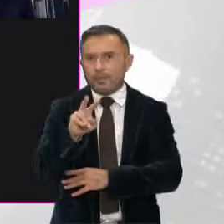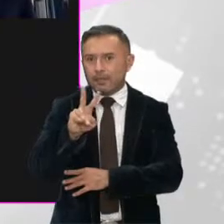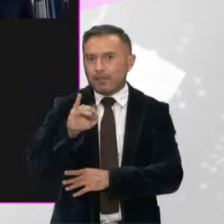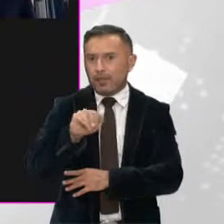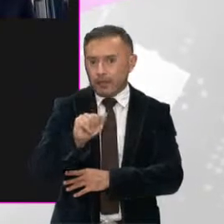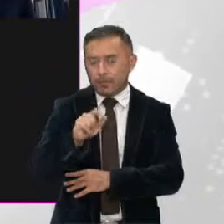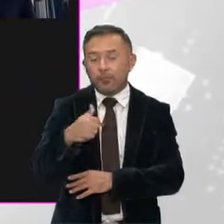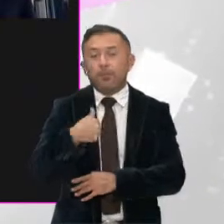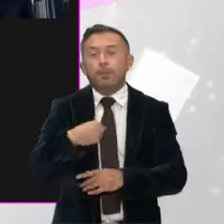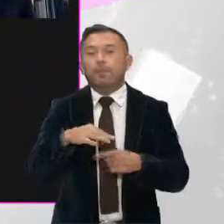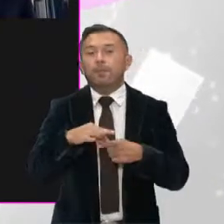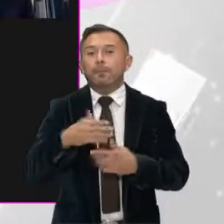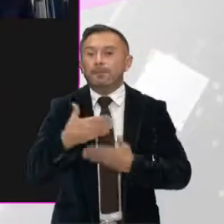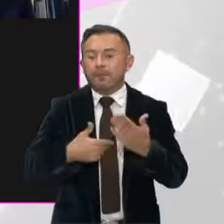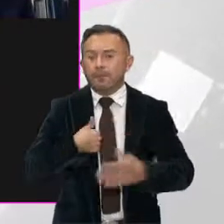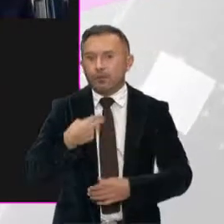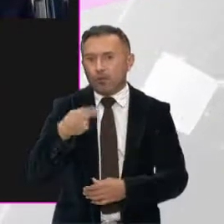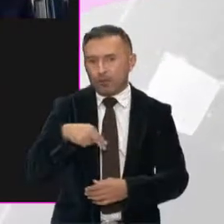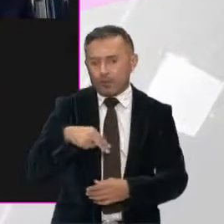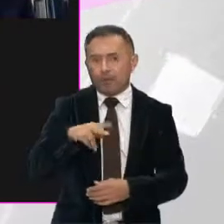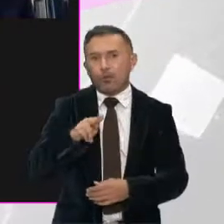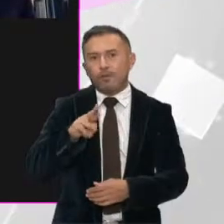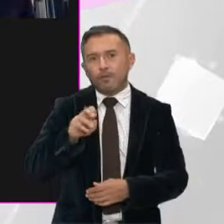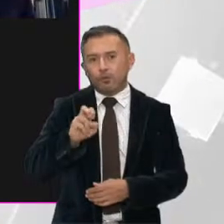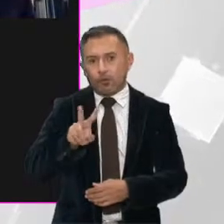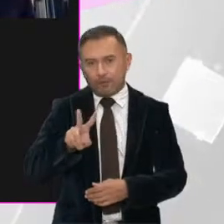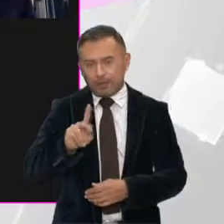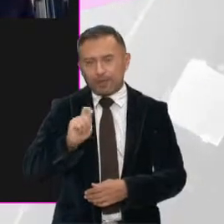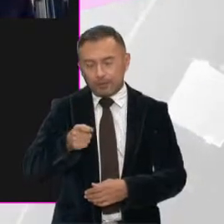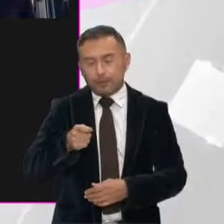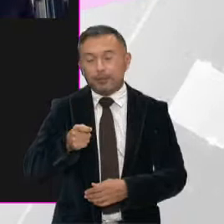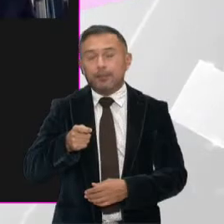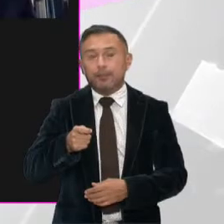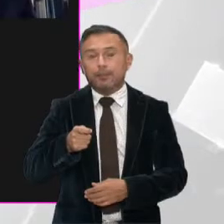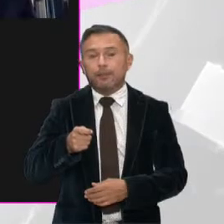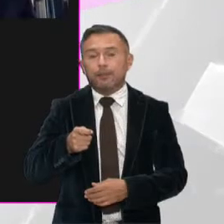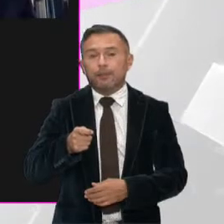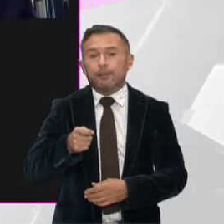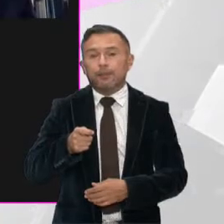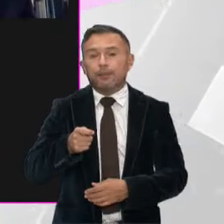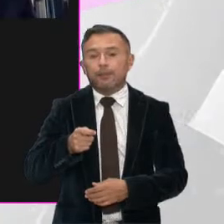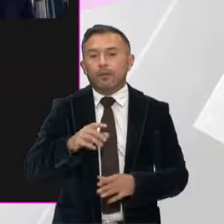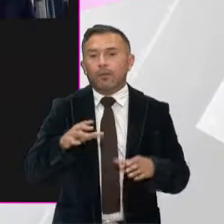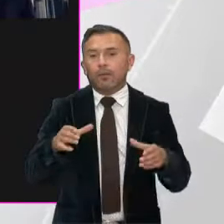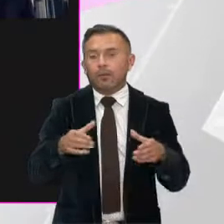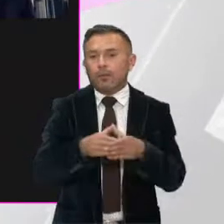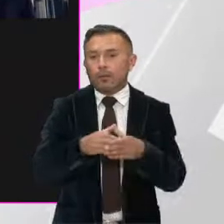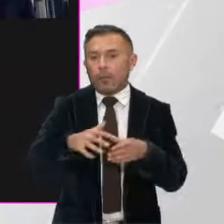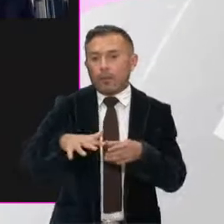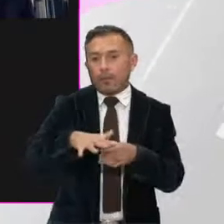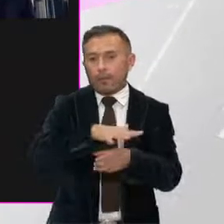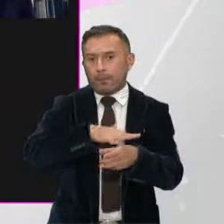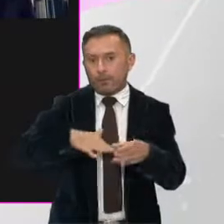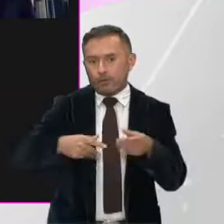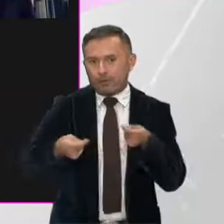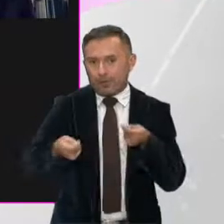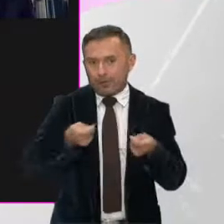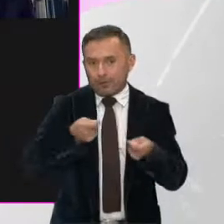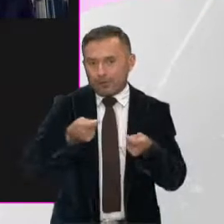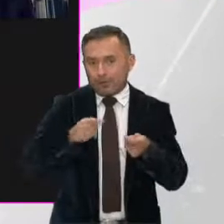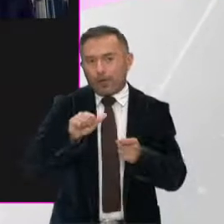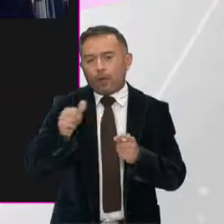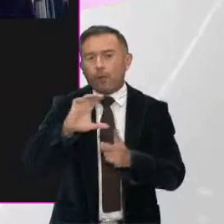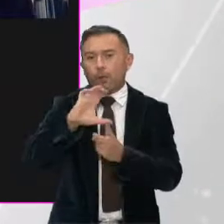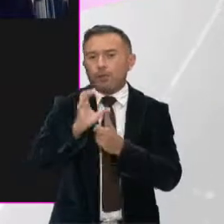To give a little bit more of time to all of you that are connected, my name is Sergey, and I